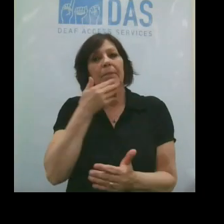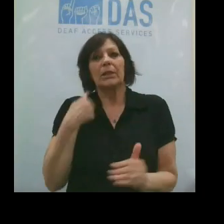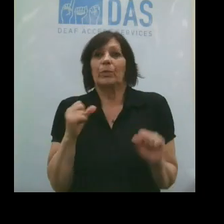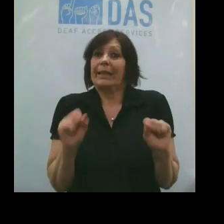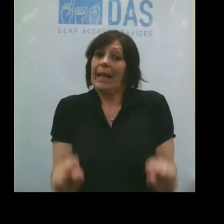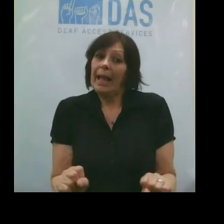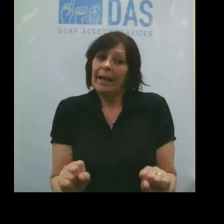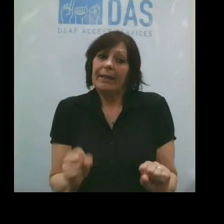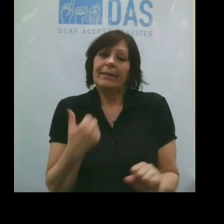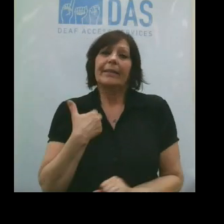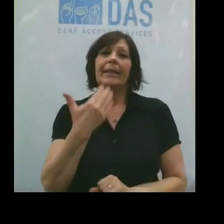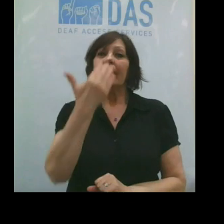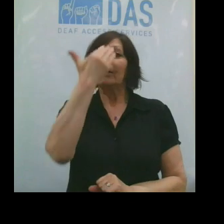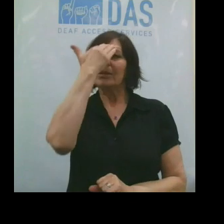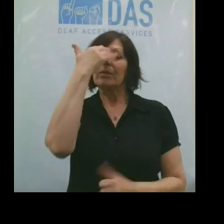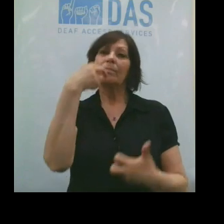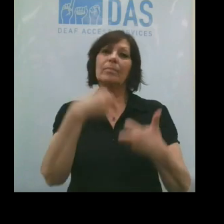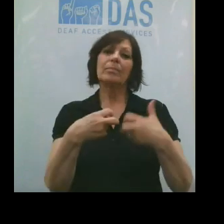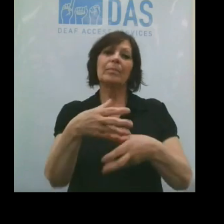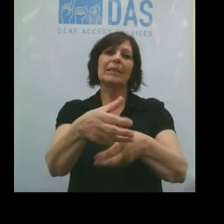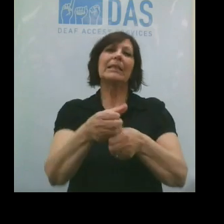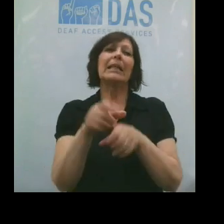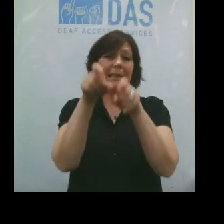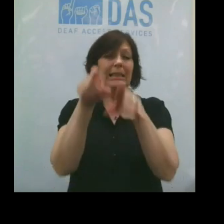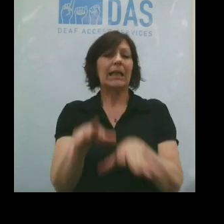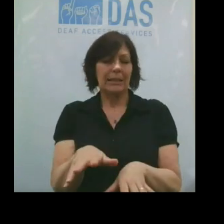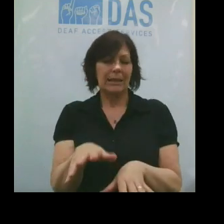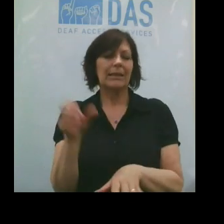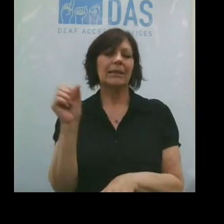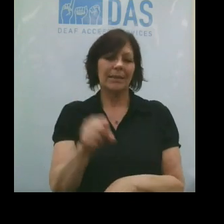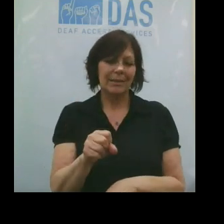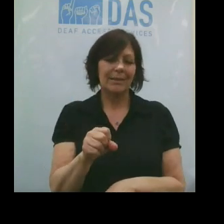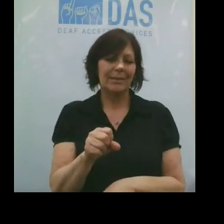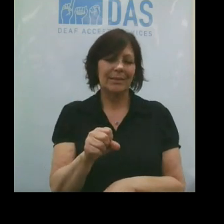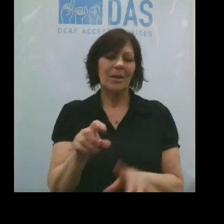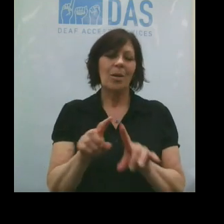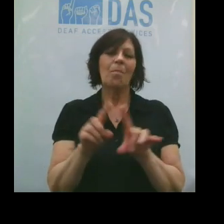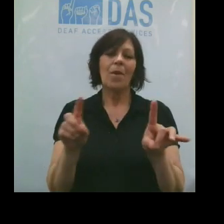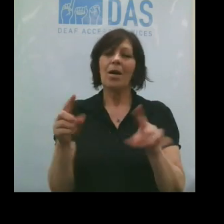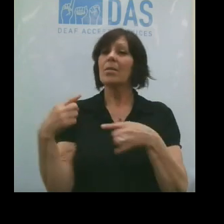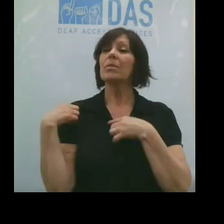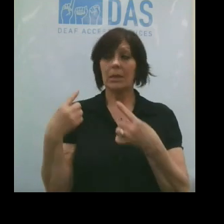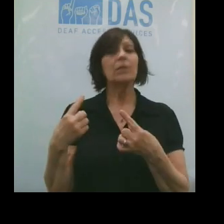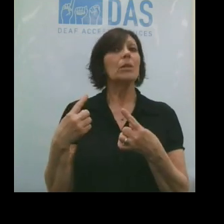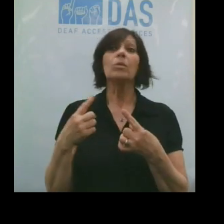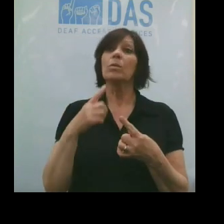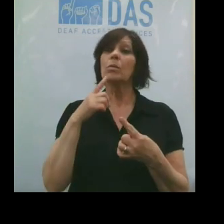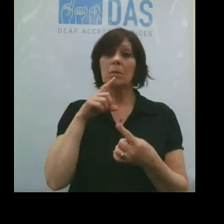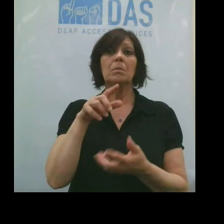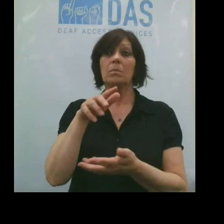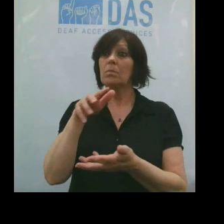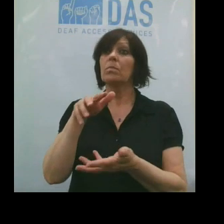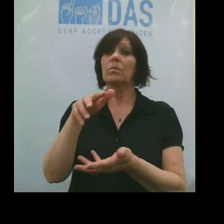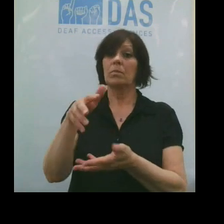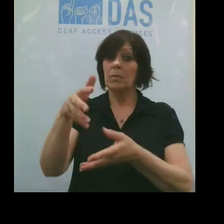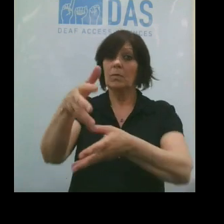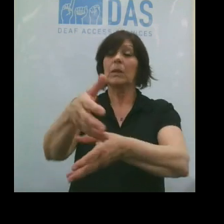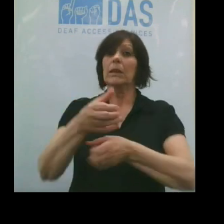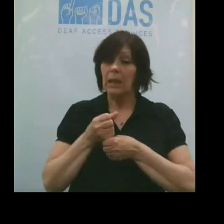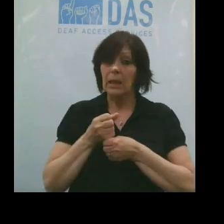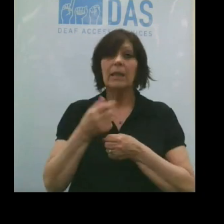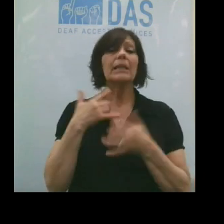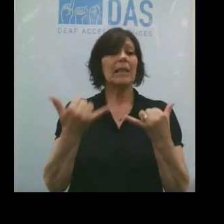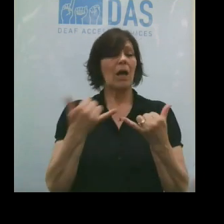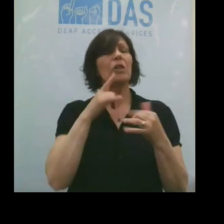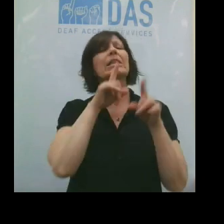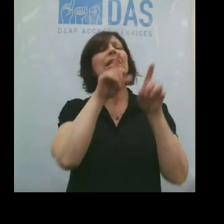can. We know we've had difficulties with obtaining testing kits, but we've since then really ramped up testing to the point where there's testing